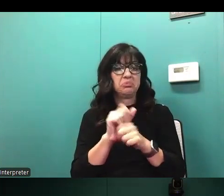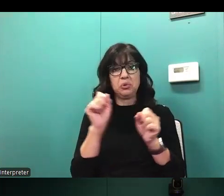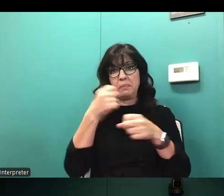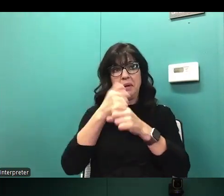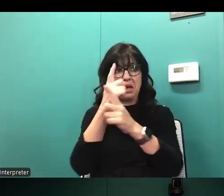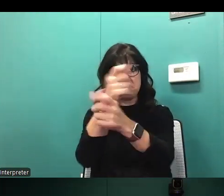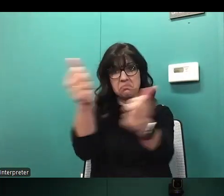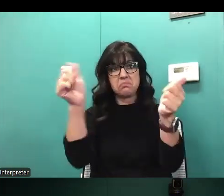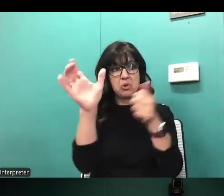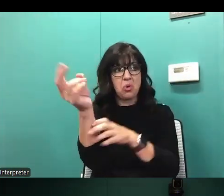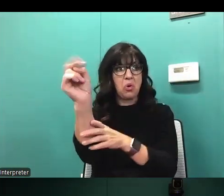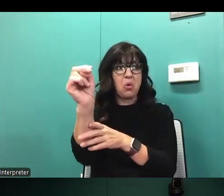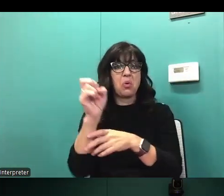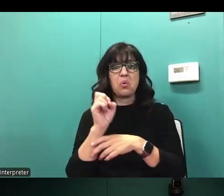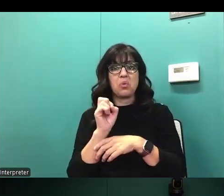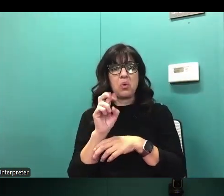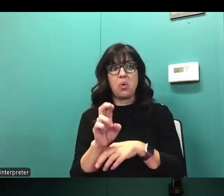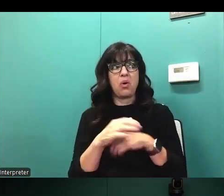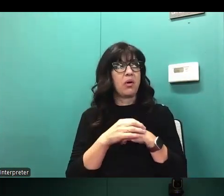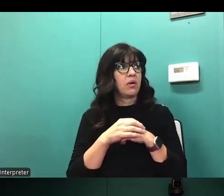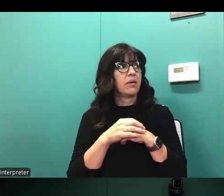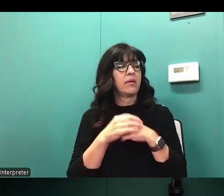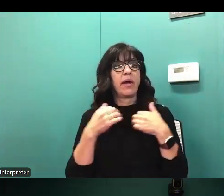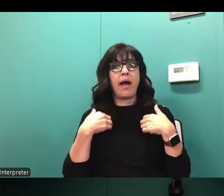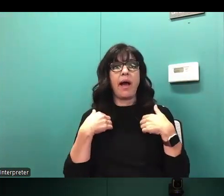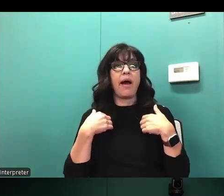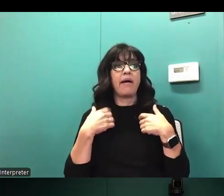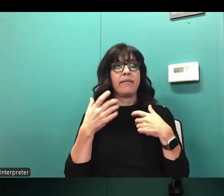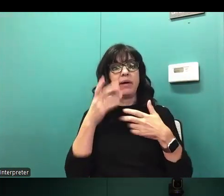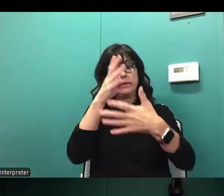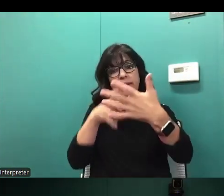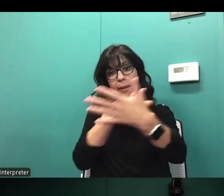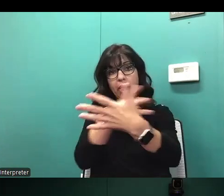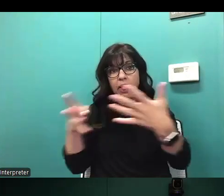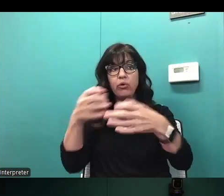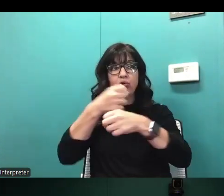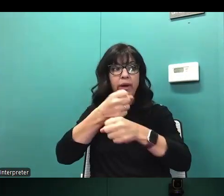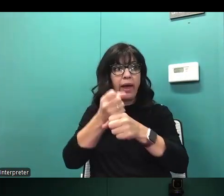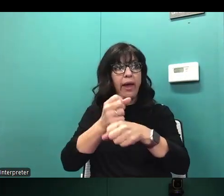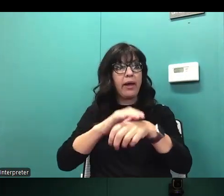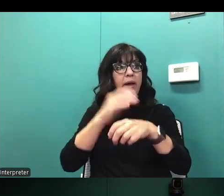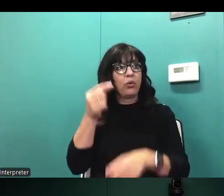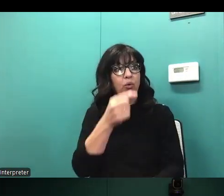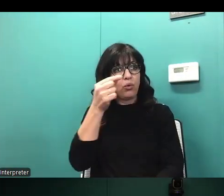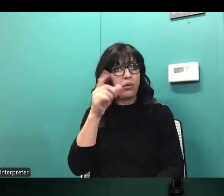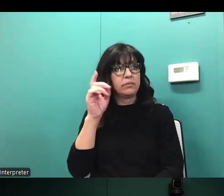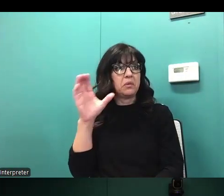own. Or you can just, have like a table that you create on a Google Doc and do that as